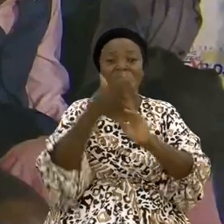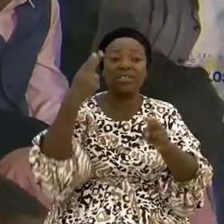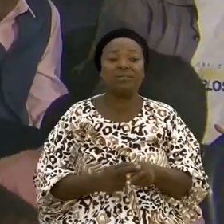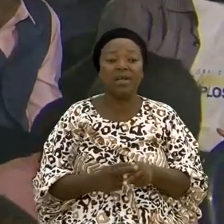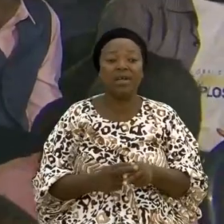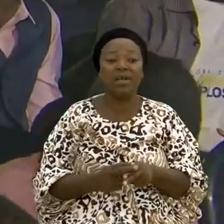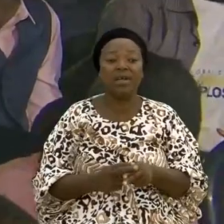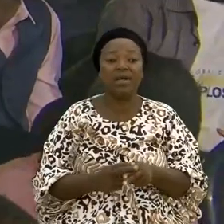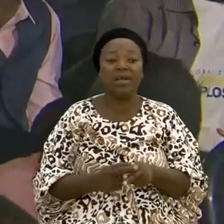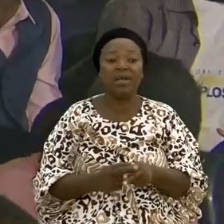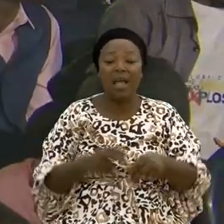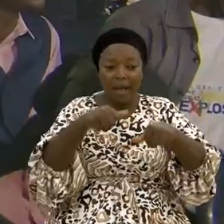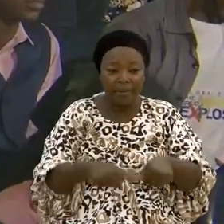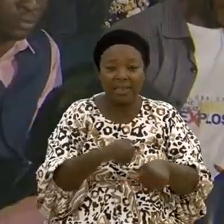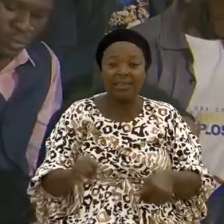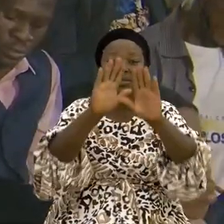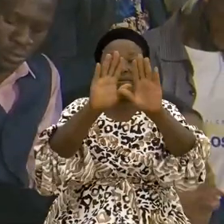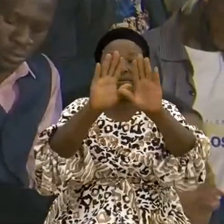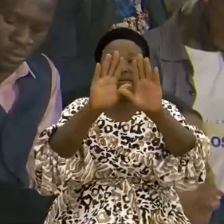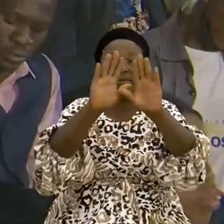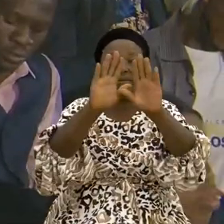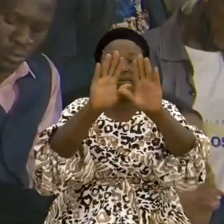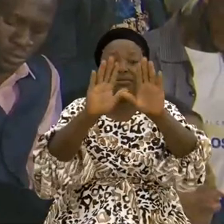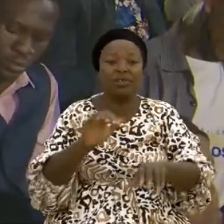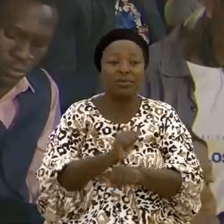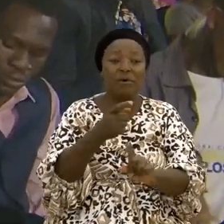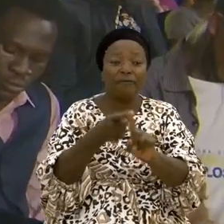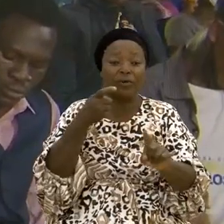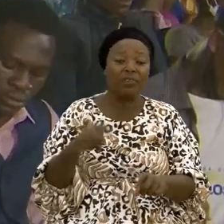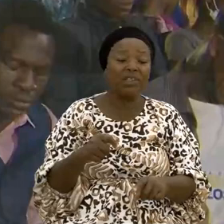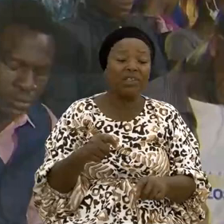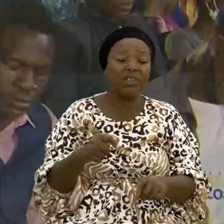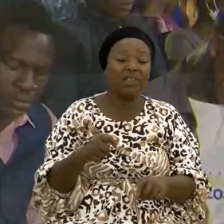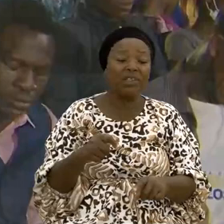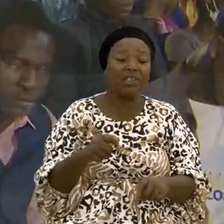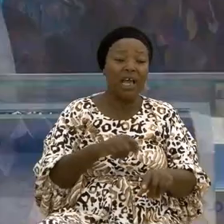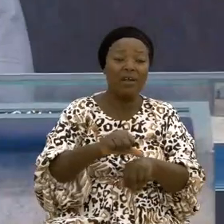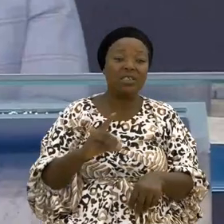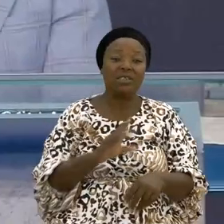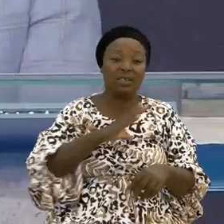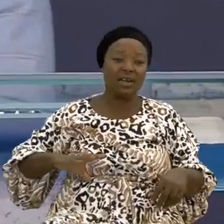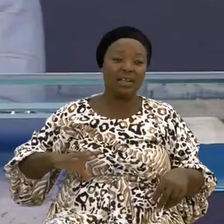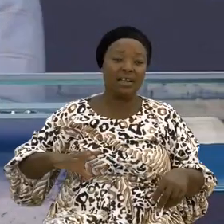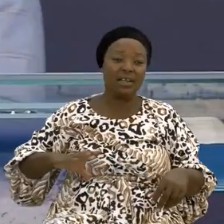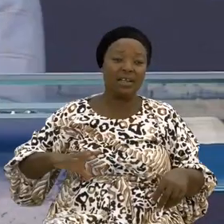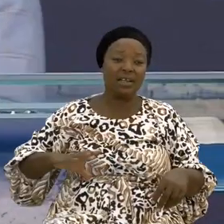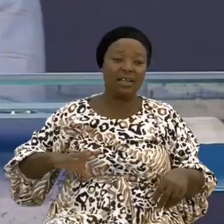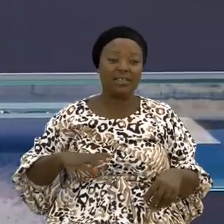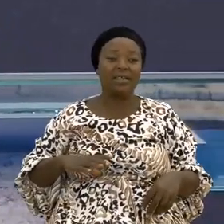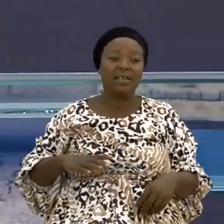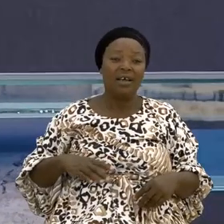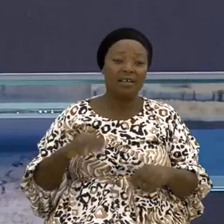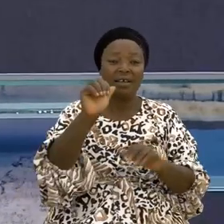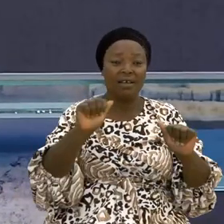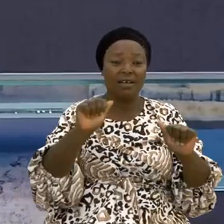name. Abiding miracles from the anointed Christ. Acts chapter 10,